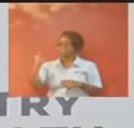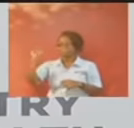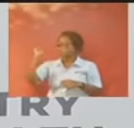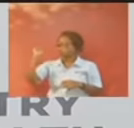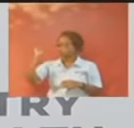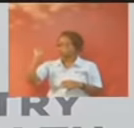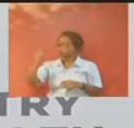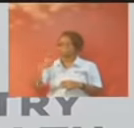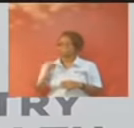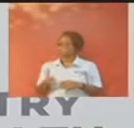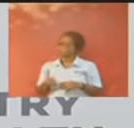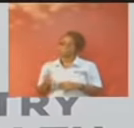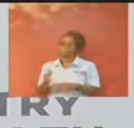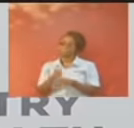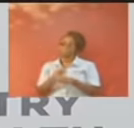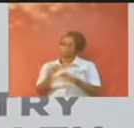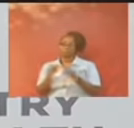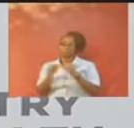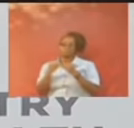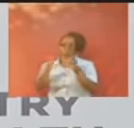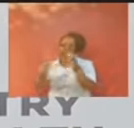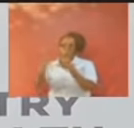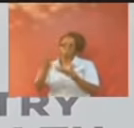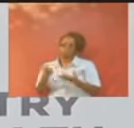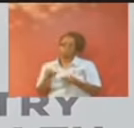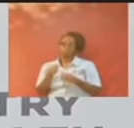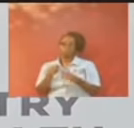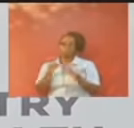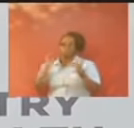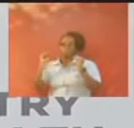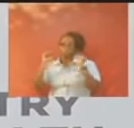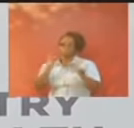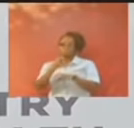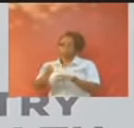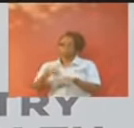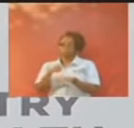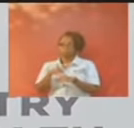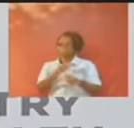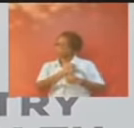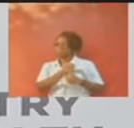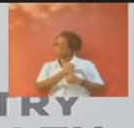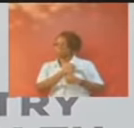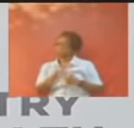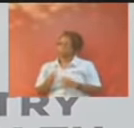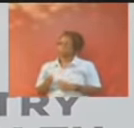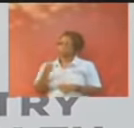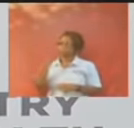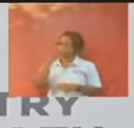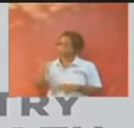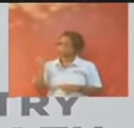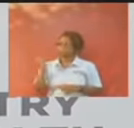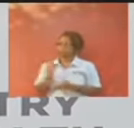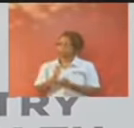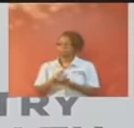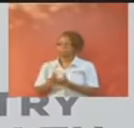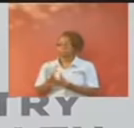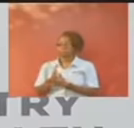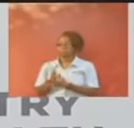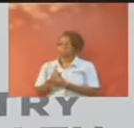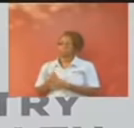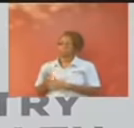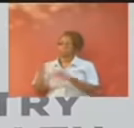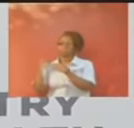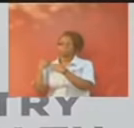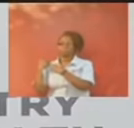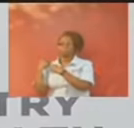confirmation from the Ministry of National Security because this is a co-shared facility between the Ministry of Health and National